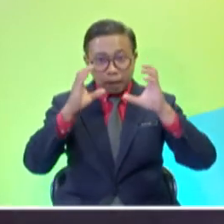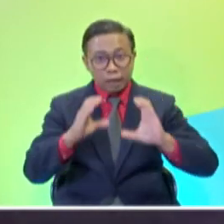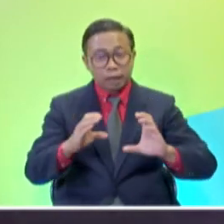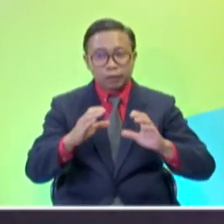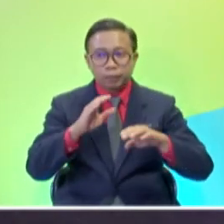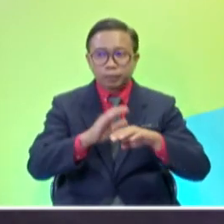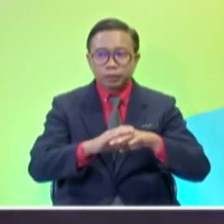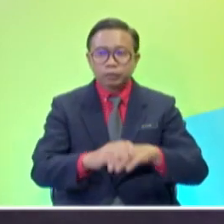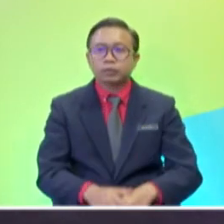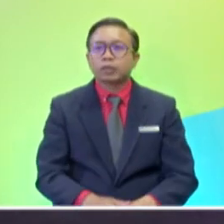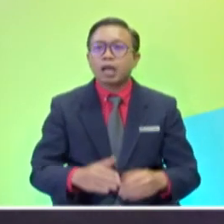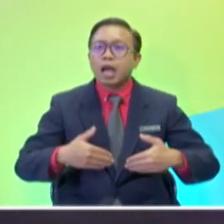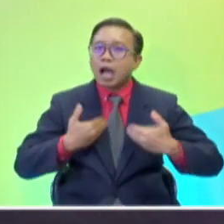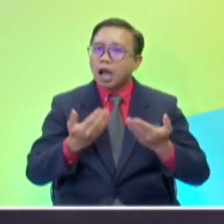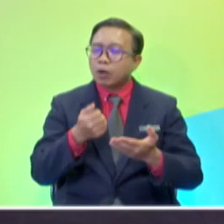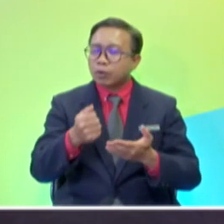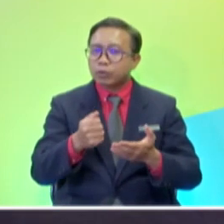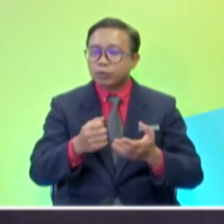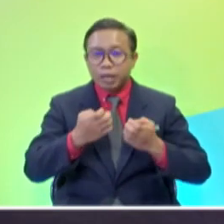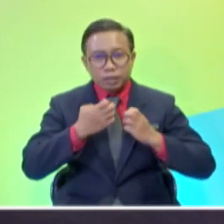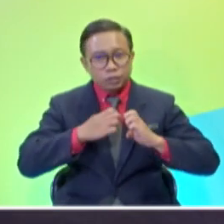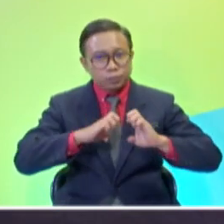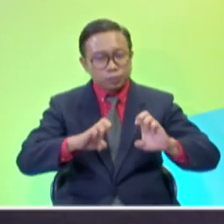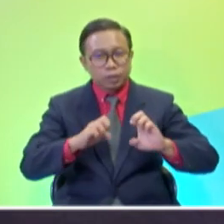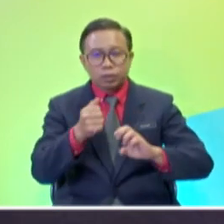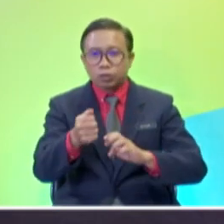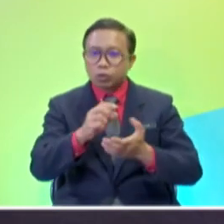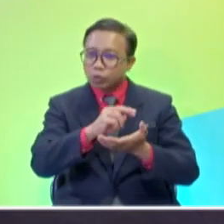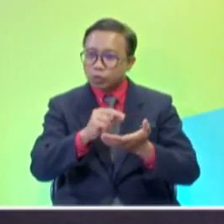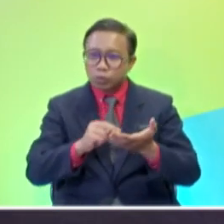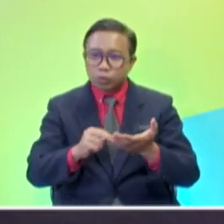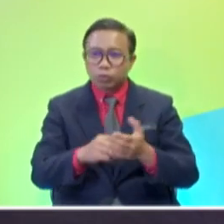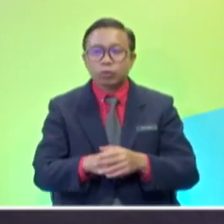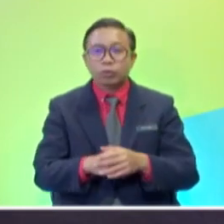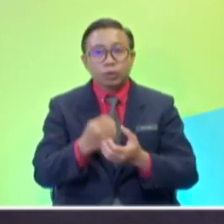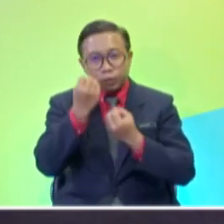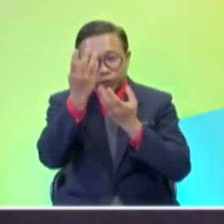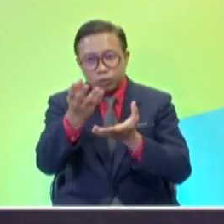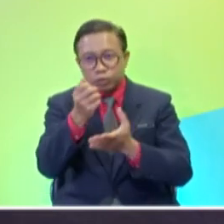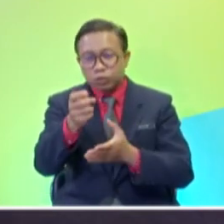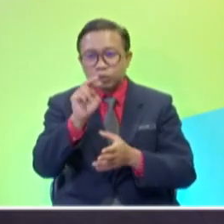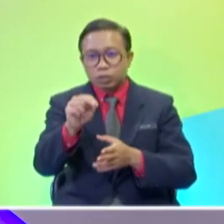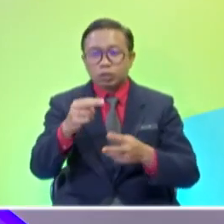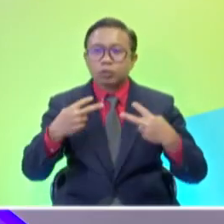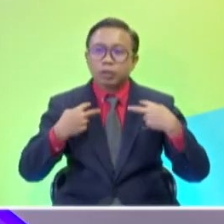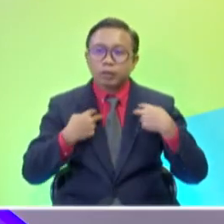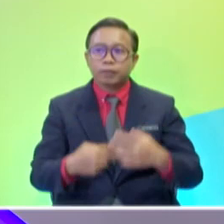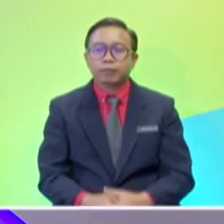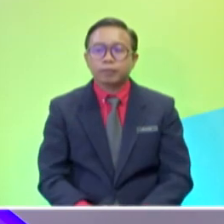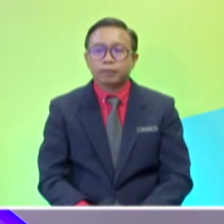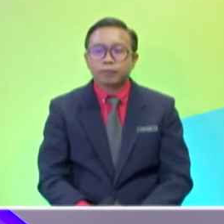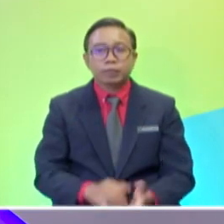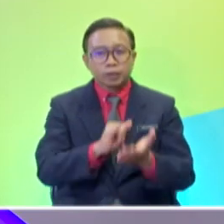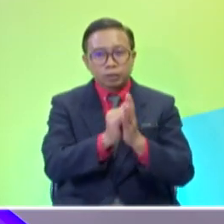notes. So, how do you expand your notes based on the information that you need to have? Okay, these